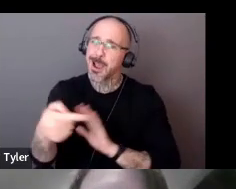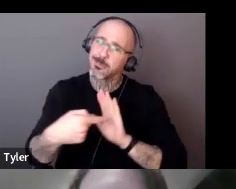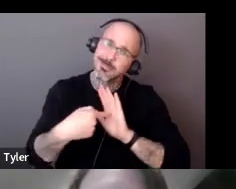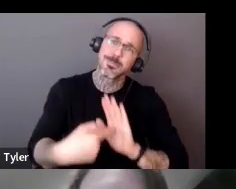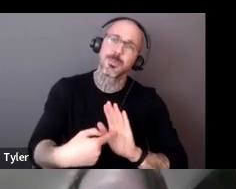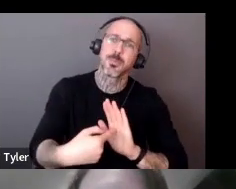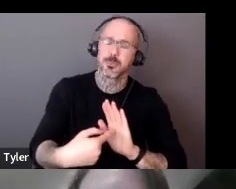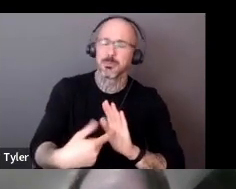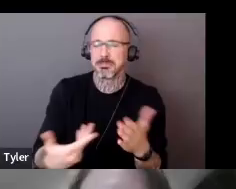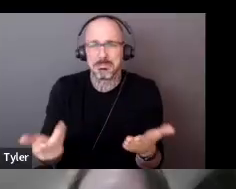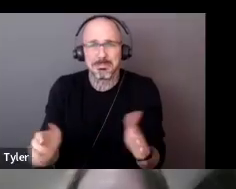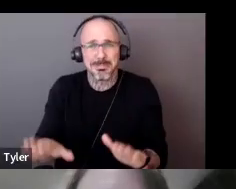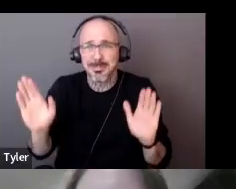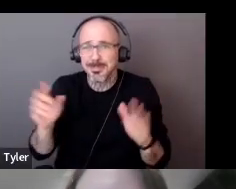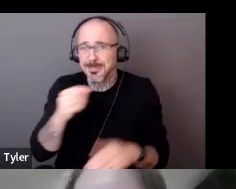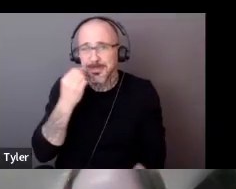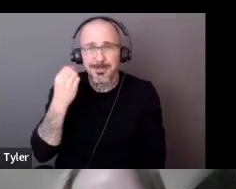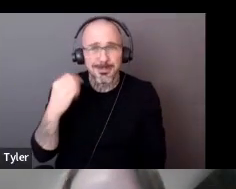I